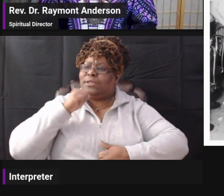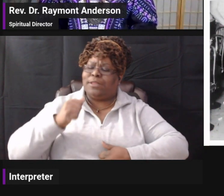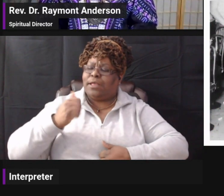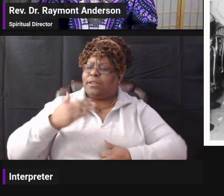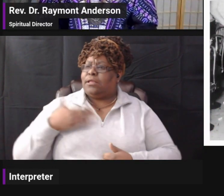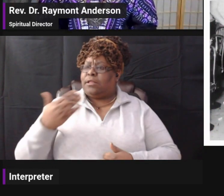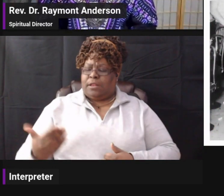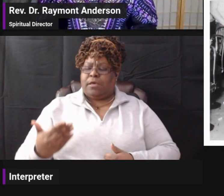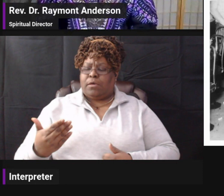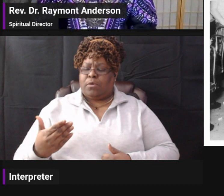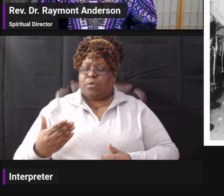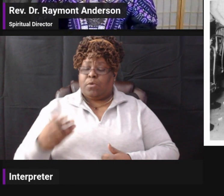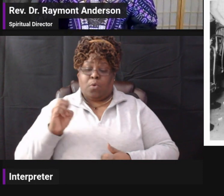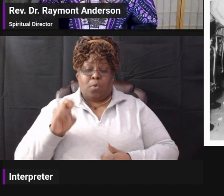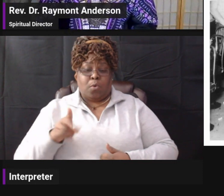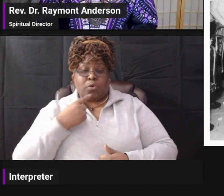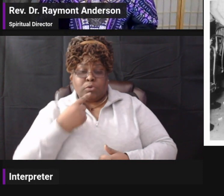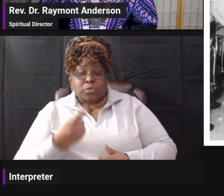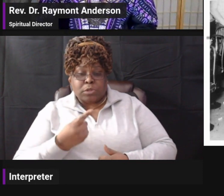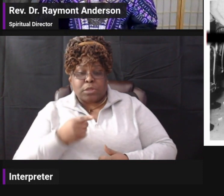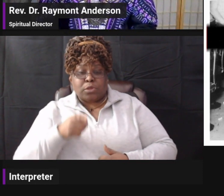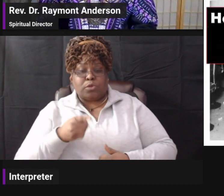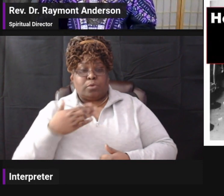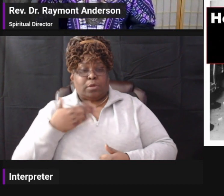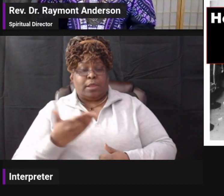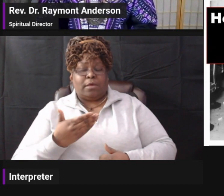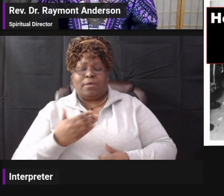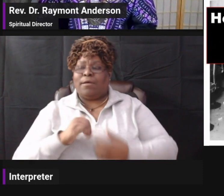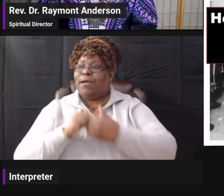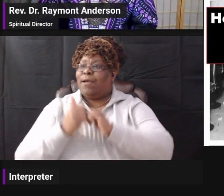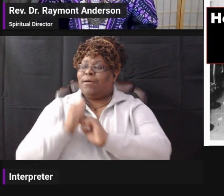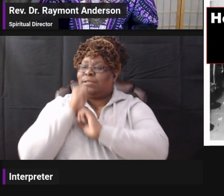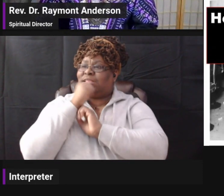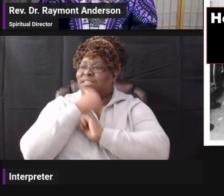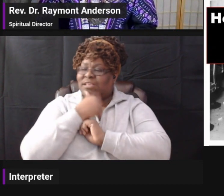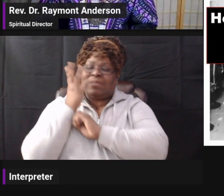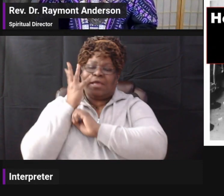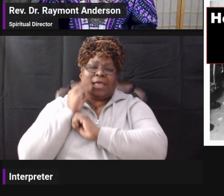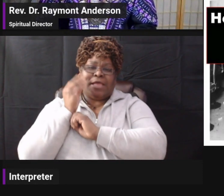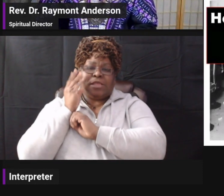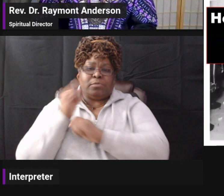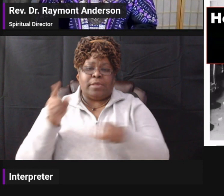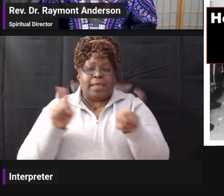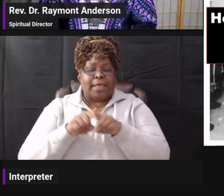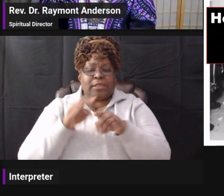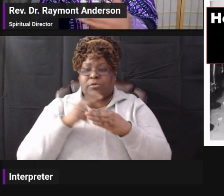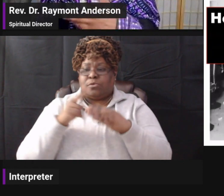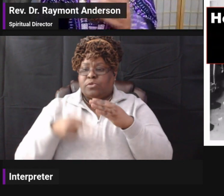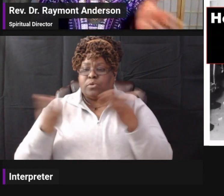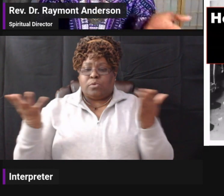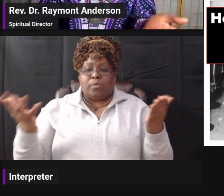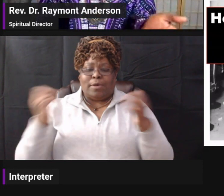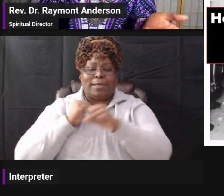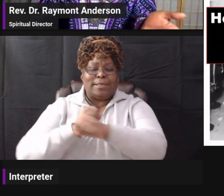Or are we saying that we did allow them? How was the suffering experienced as